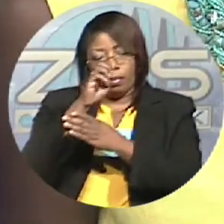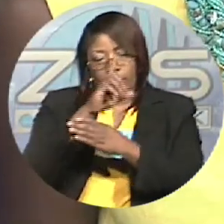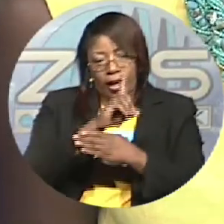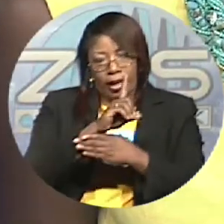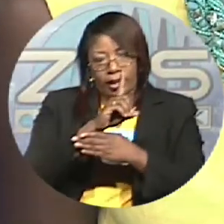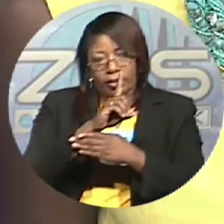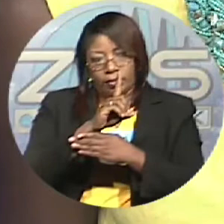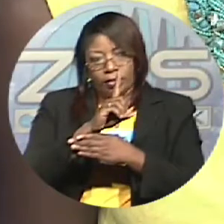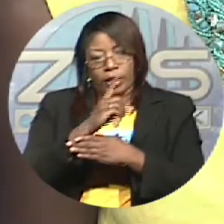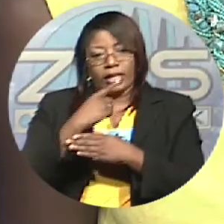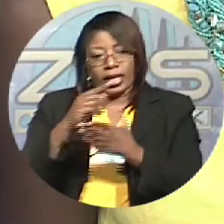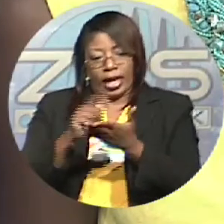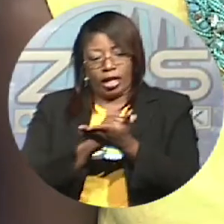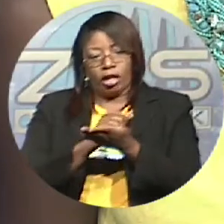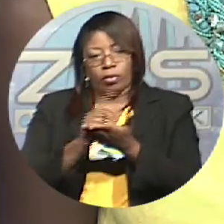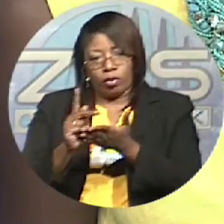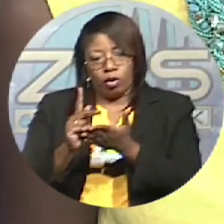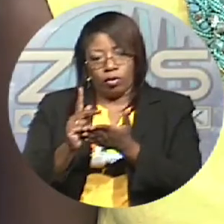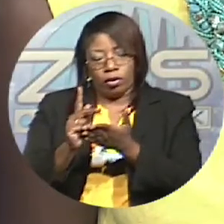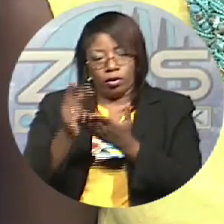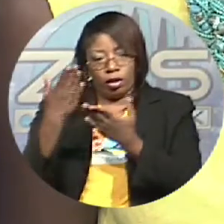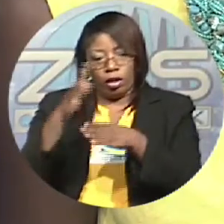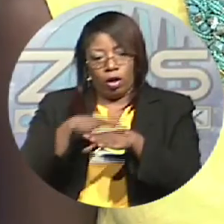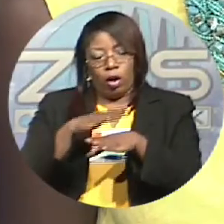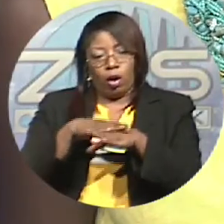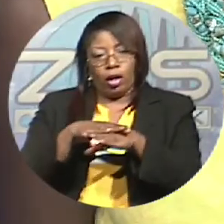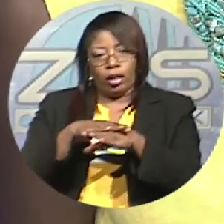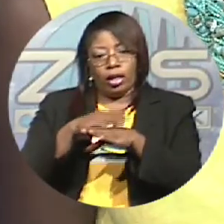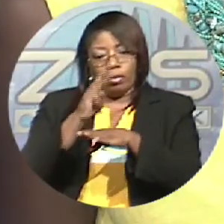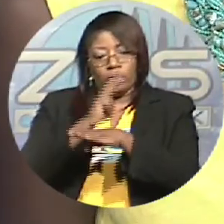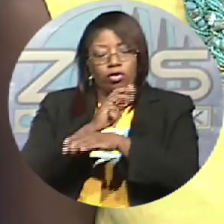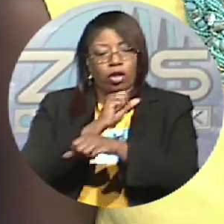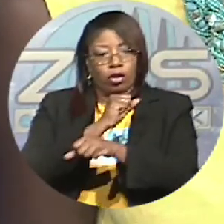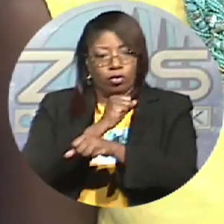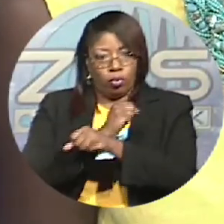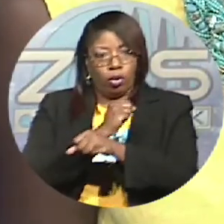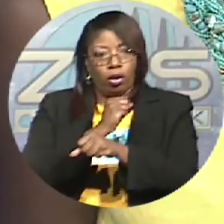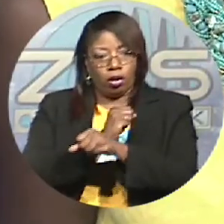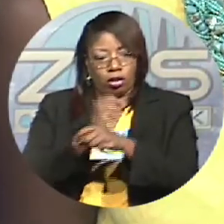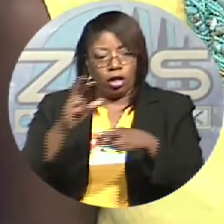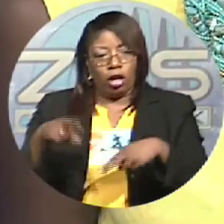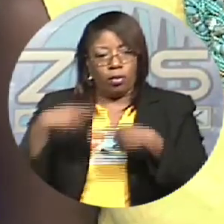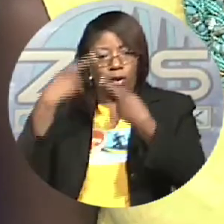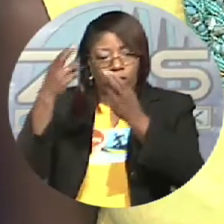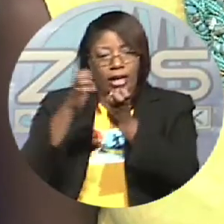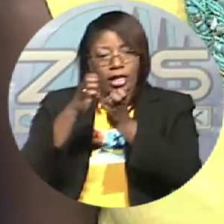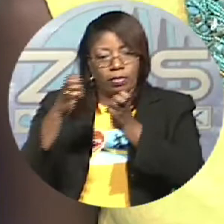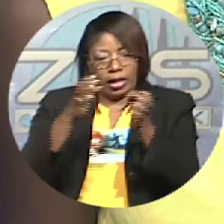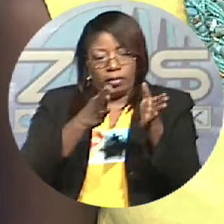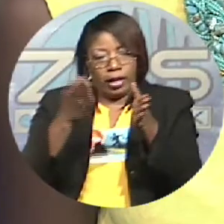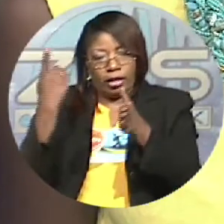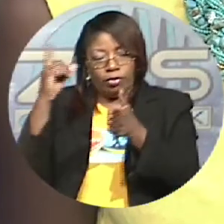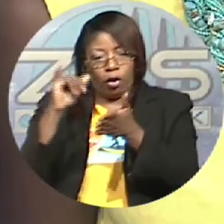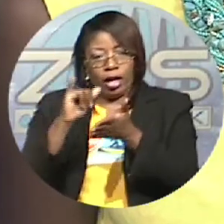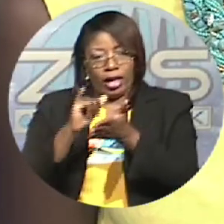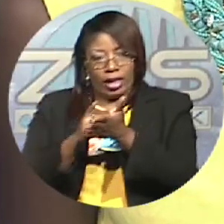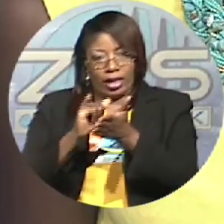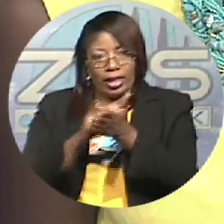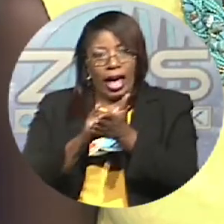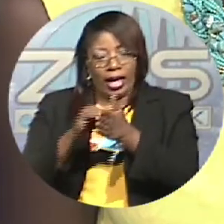He confirmed that approval is pending by the Ministry of Works and Urban Development for proposed expansion plans set for that property.